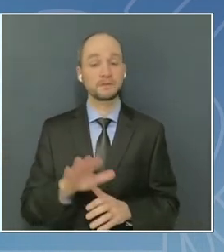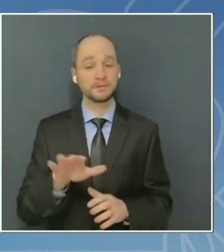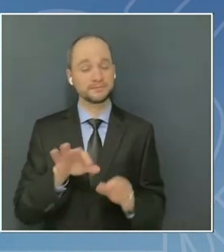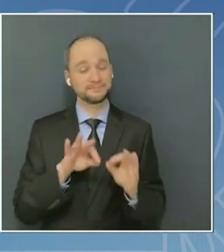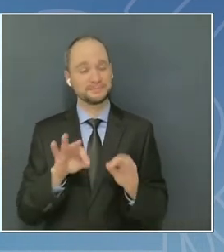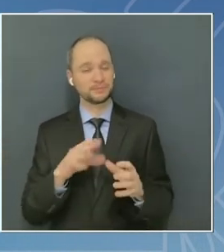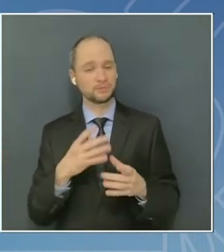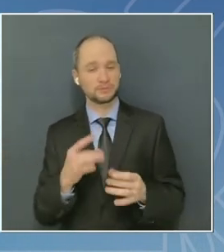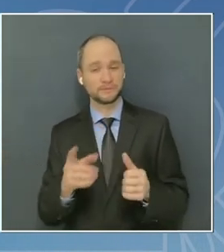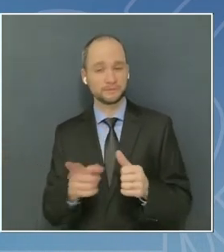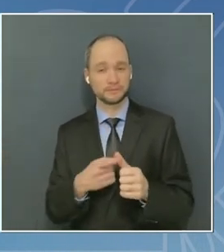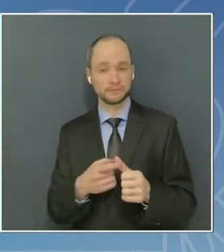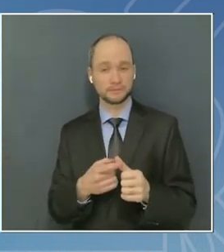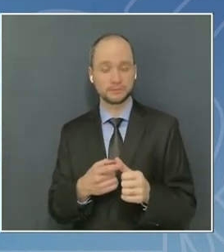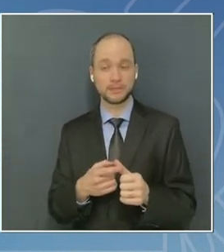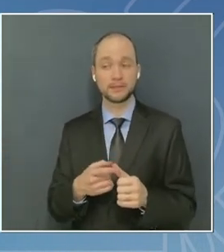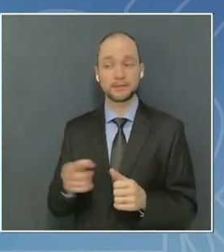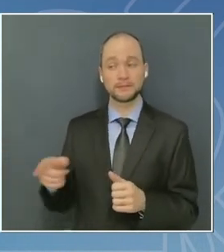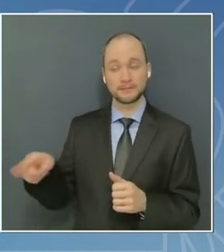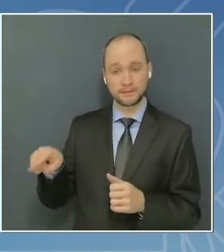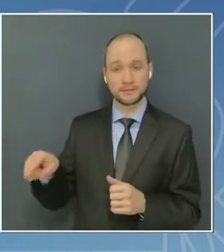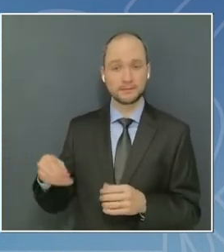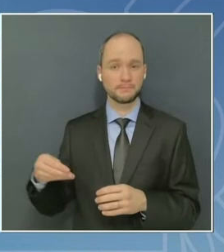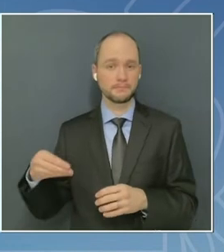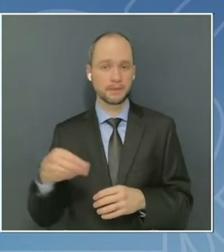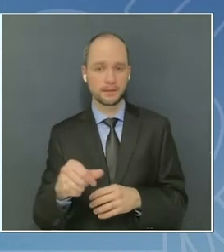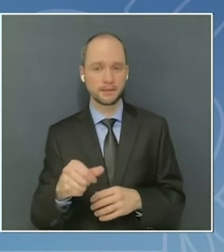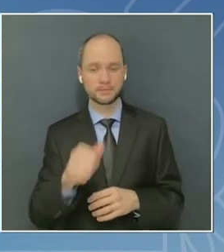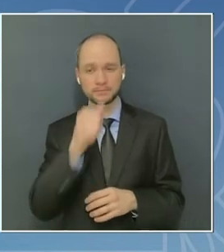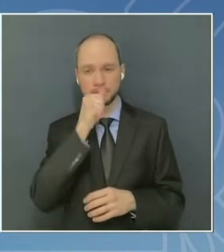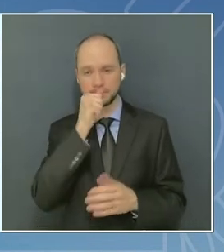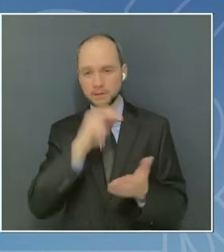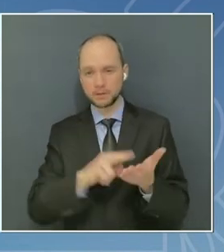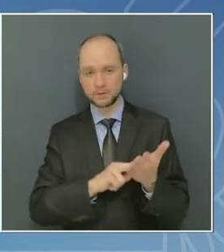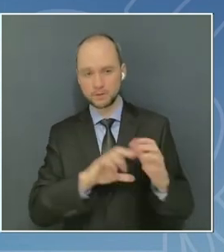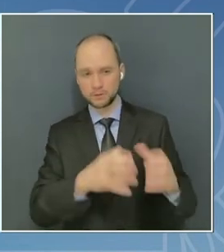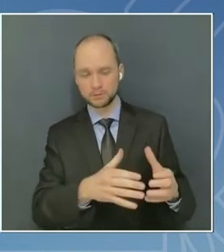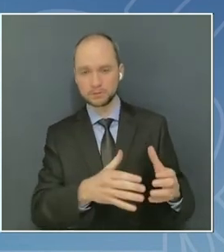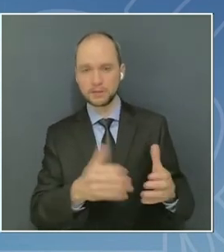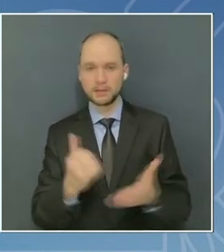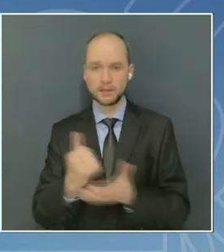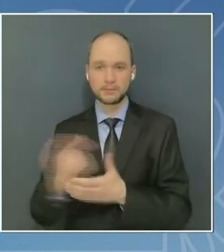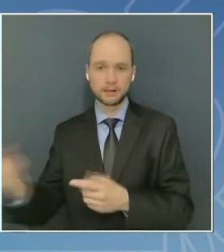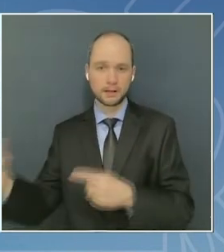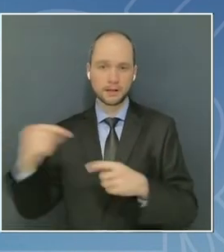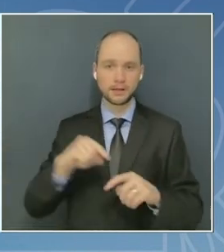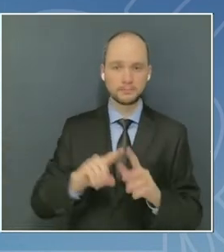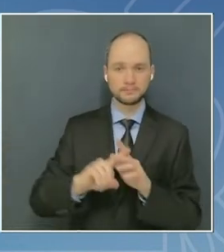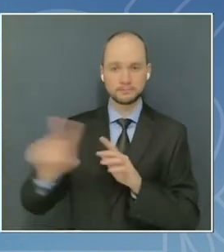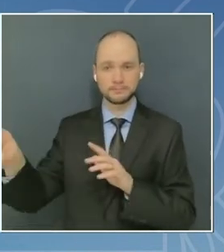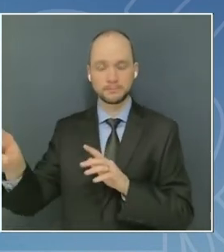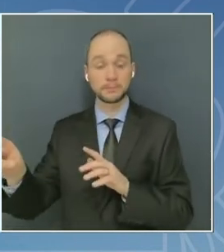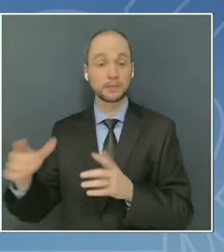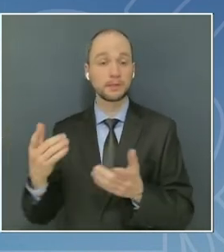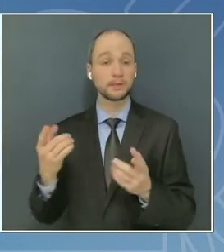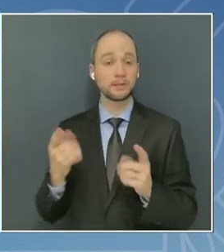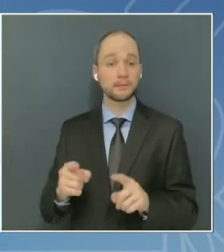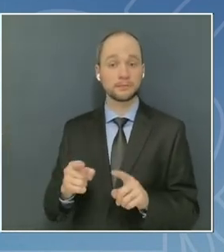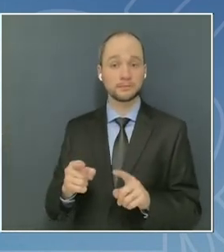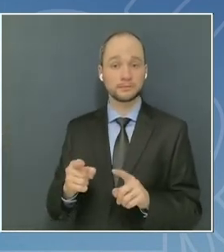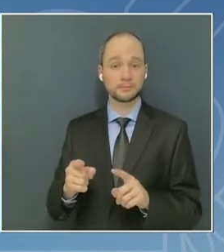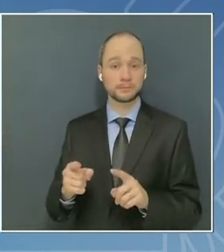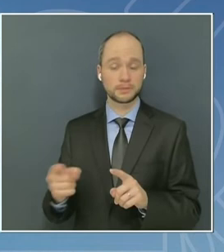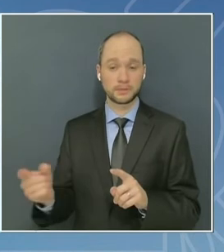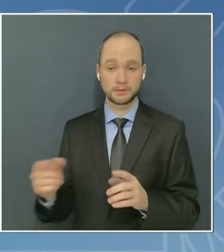Paid for people to help private contractors to get them out. But when they came, they found a origami